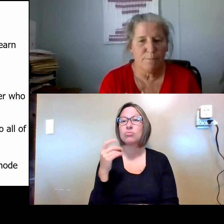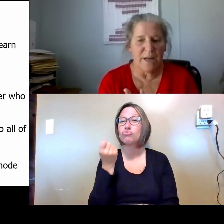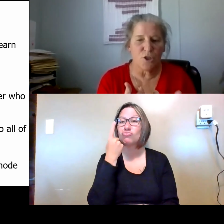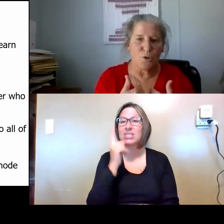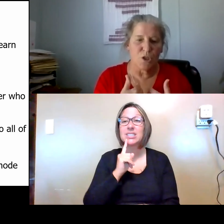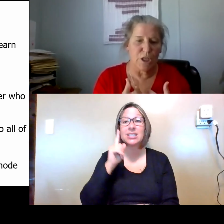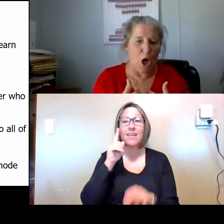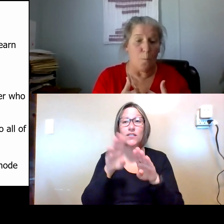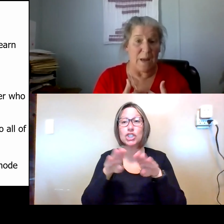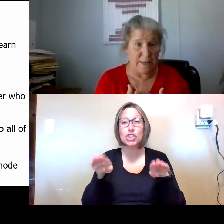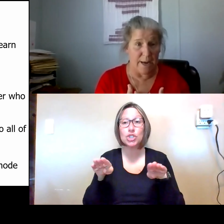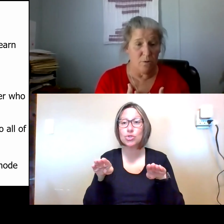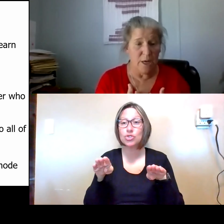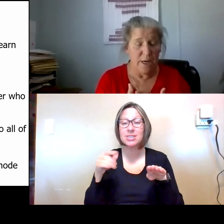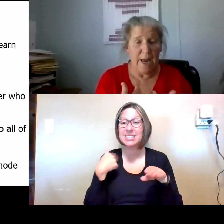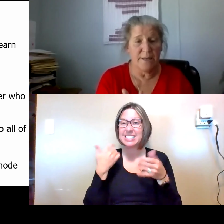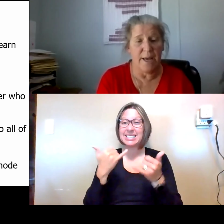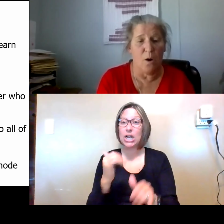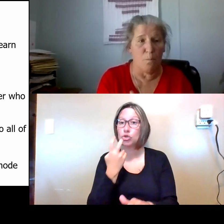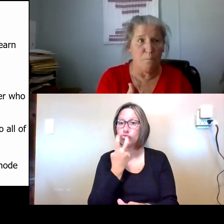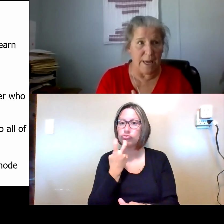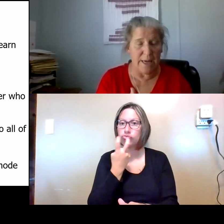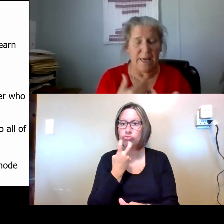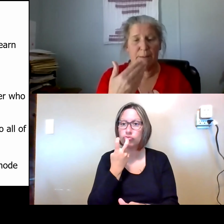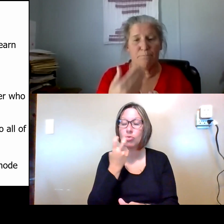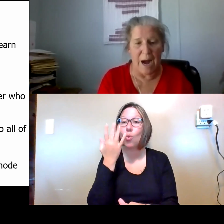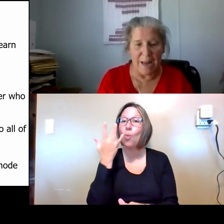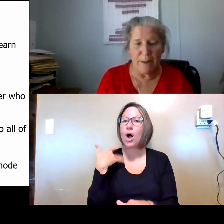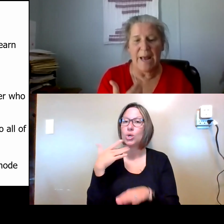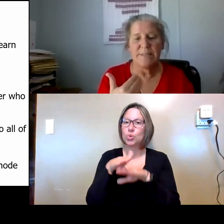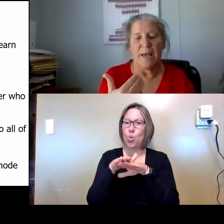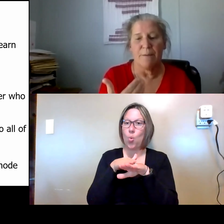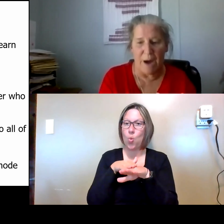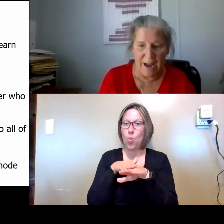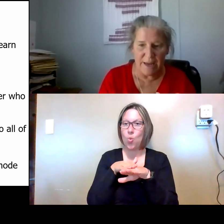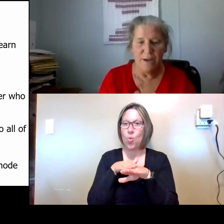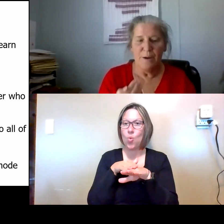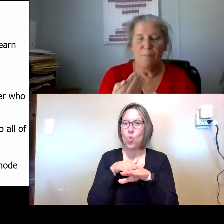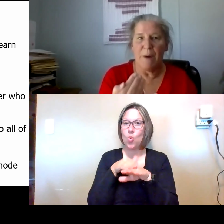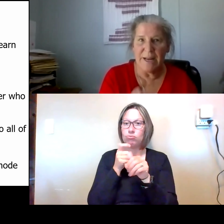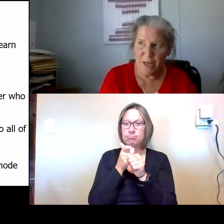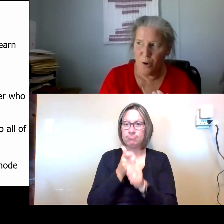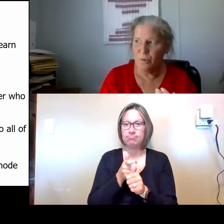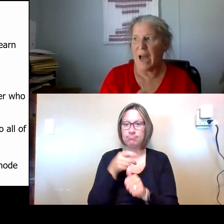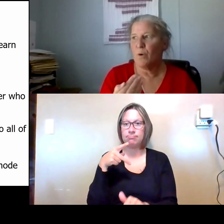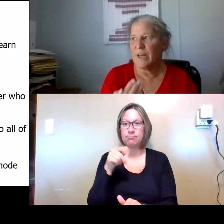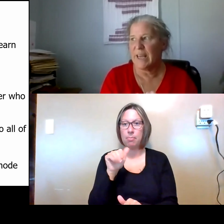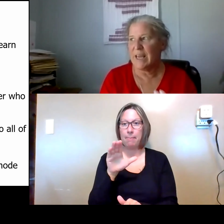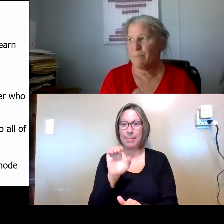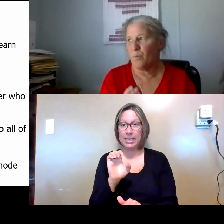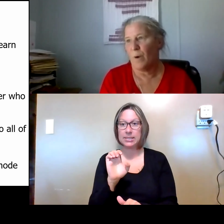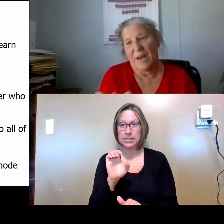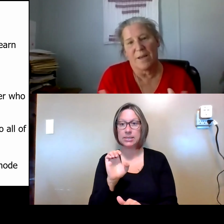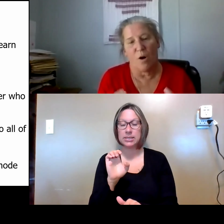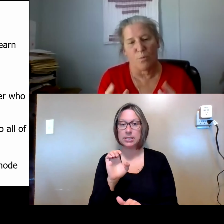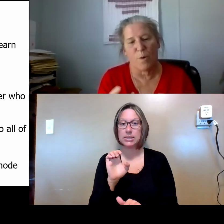speech as much to slow me down and to help me keep my pace and my tone. I want to